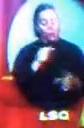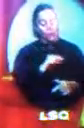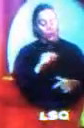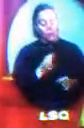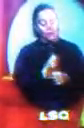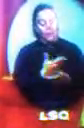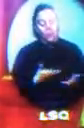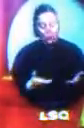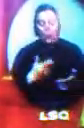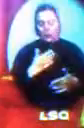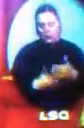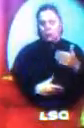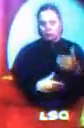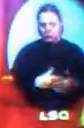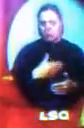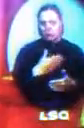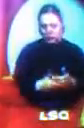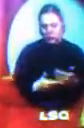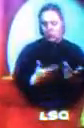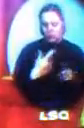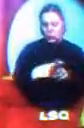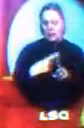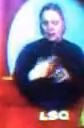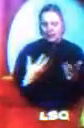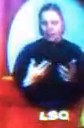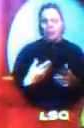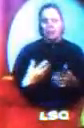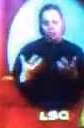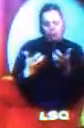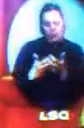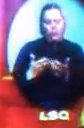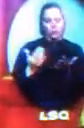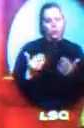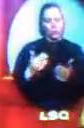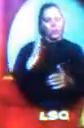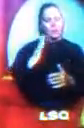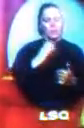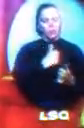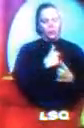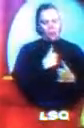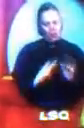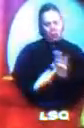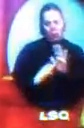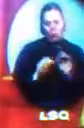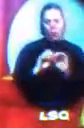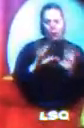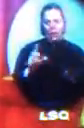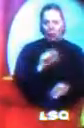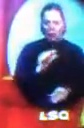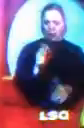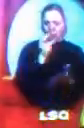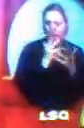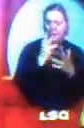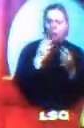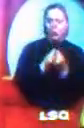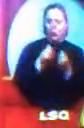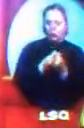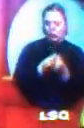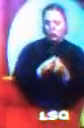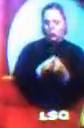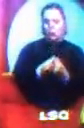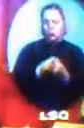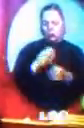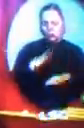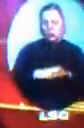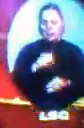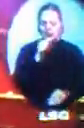direction, responding directly to the veterans' needs, and showing that this government does care very, very much about the great job and sacrifice our